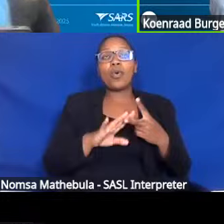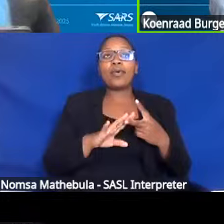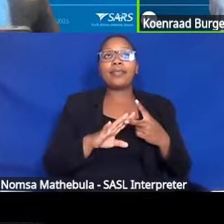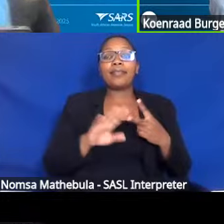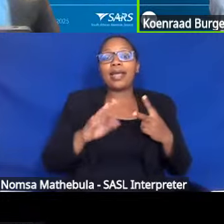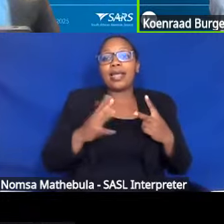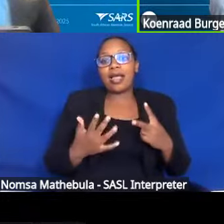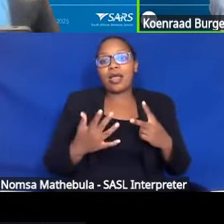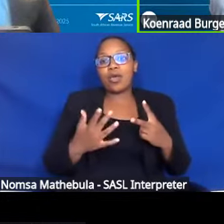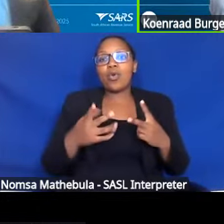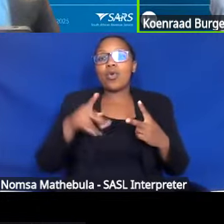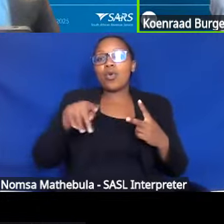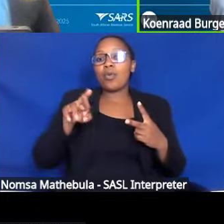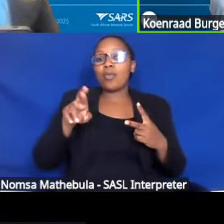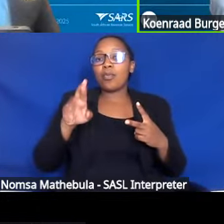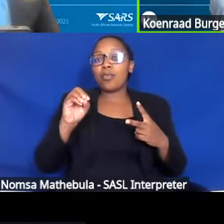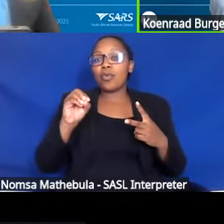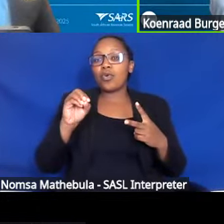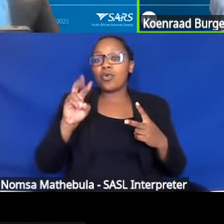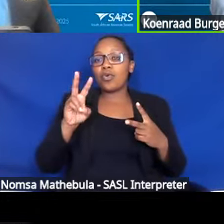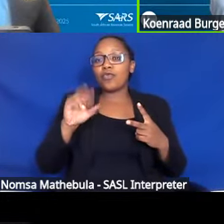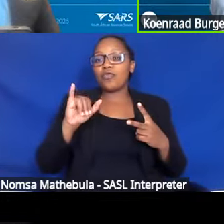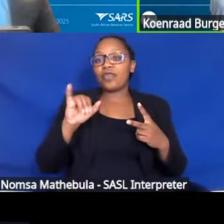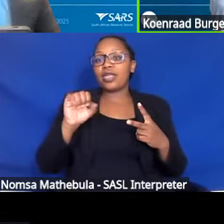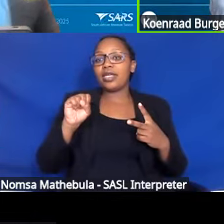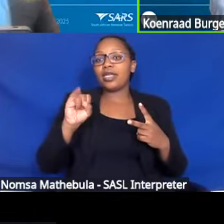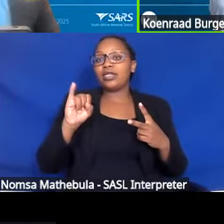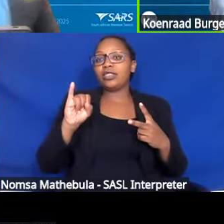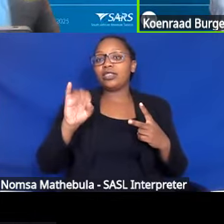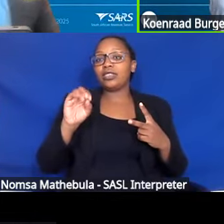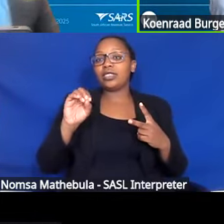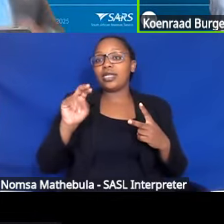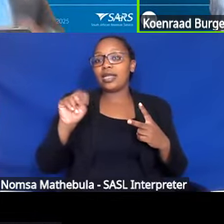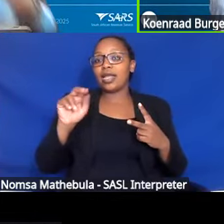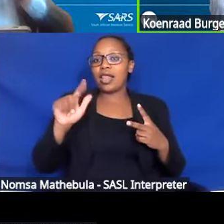provisional tax. The point is, you need to pay taxes